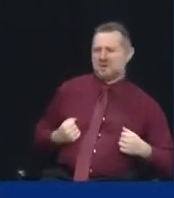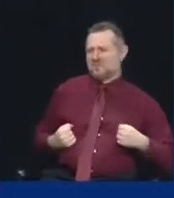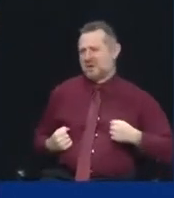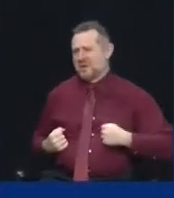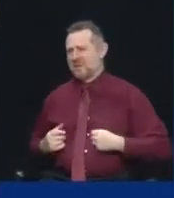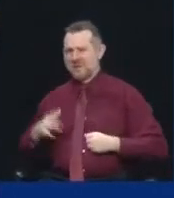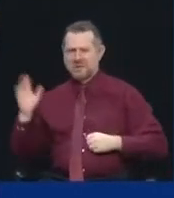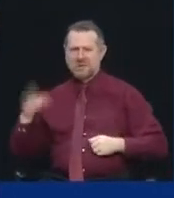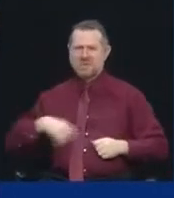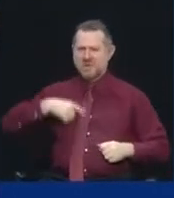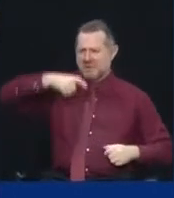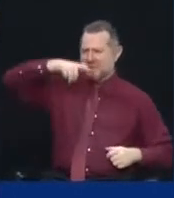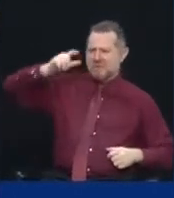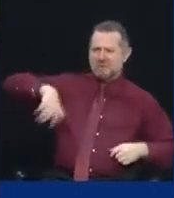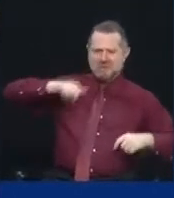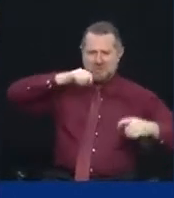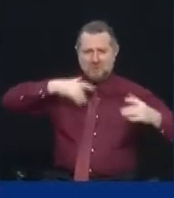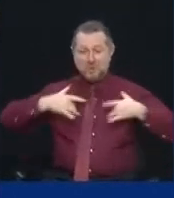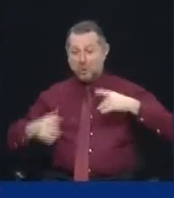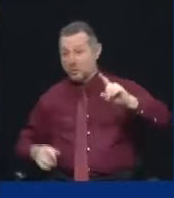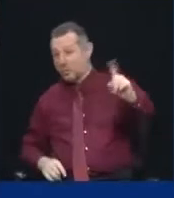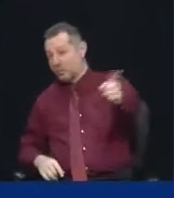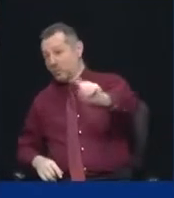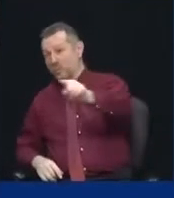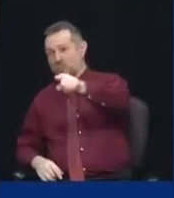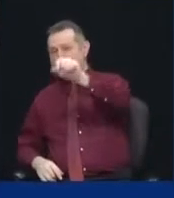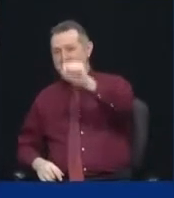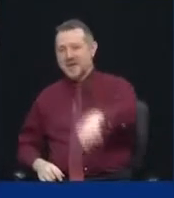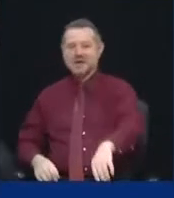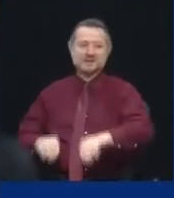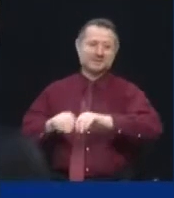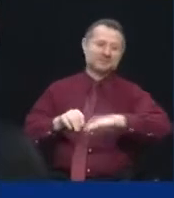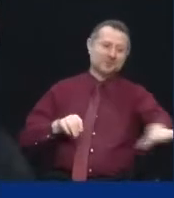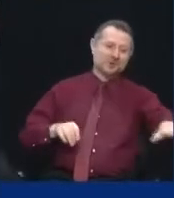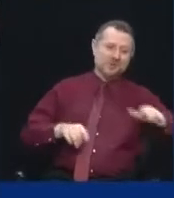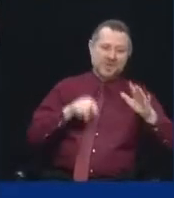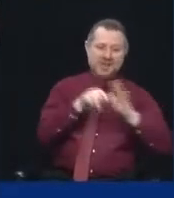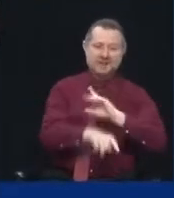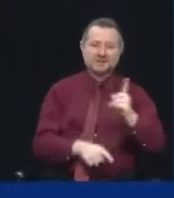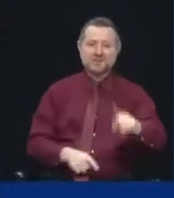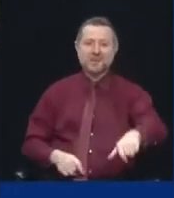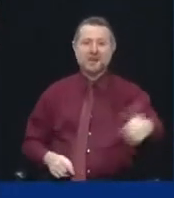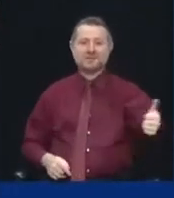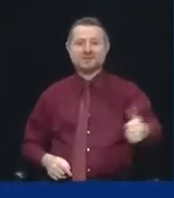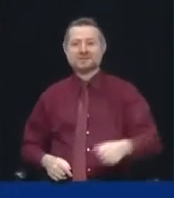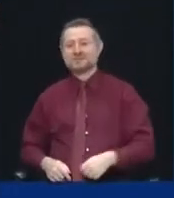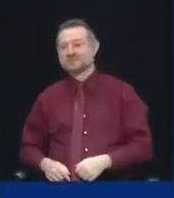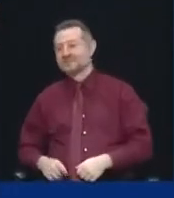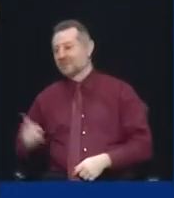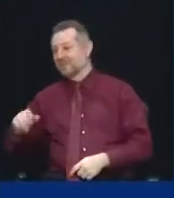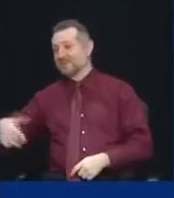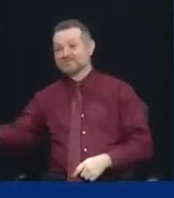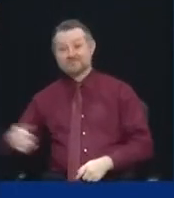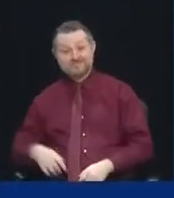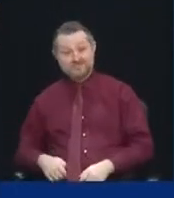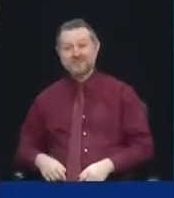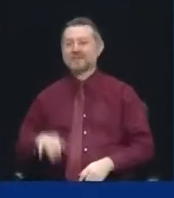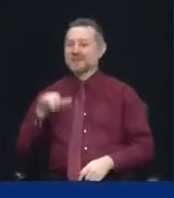not worried, you could give it to someone and it could kill them. So yes, it's your